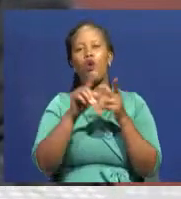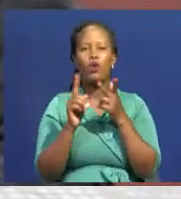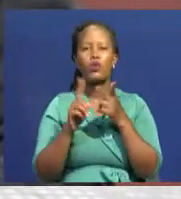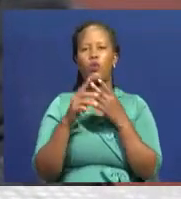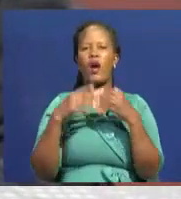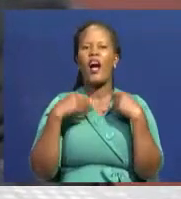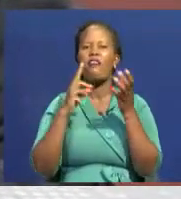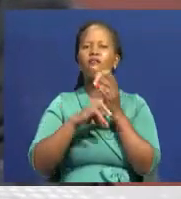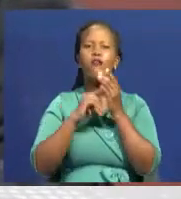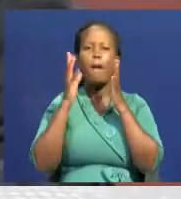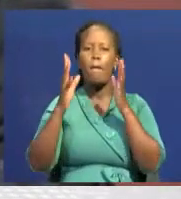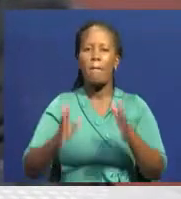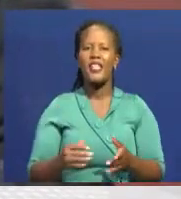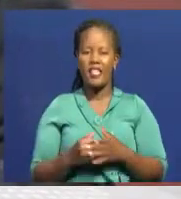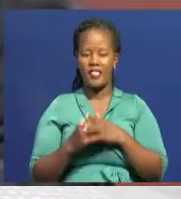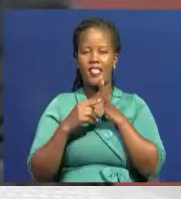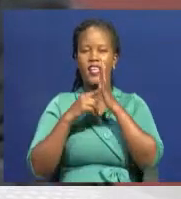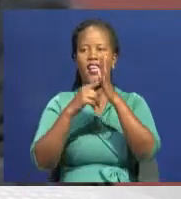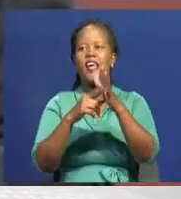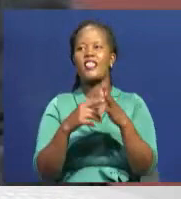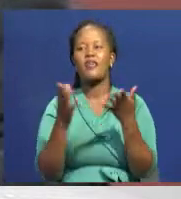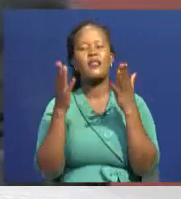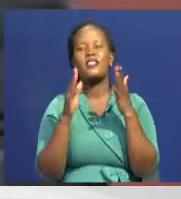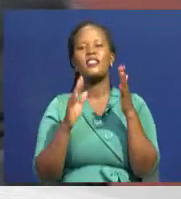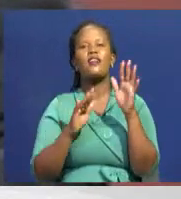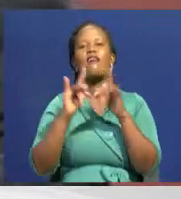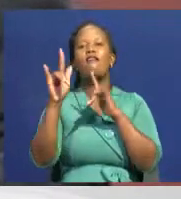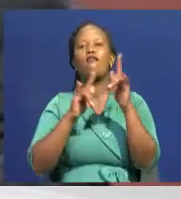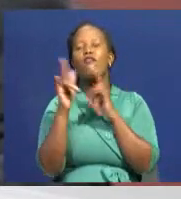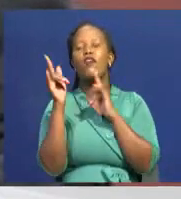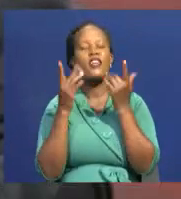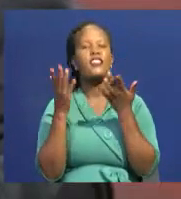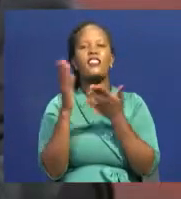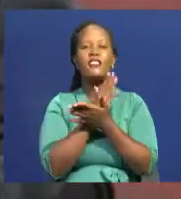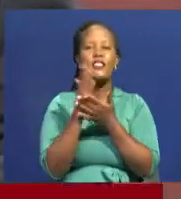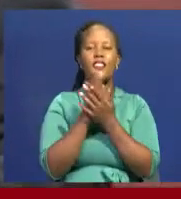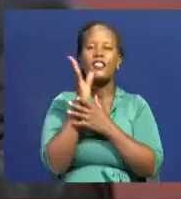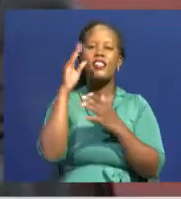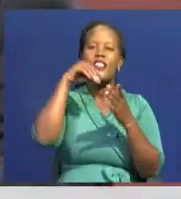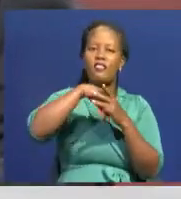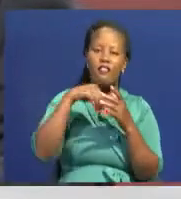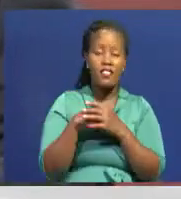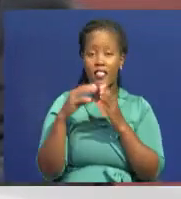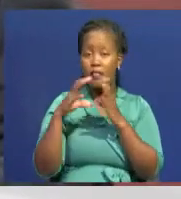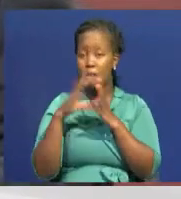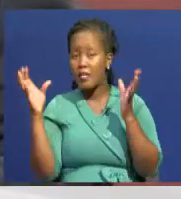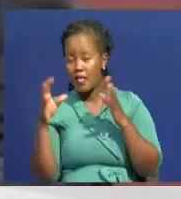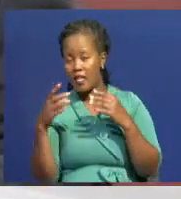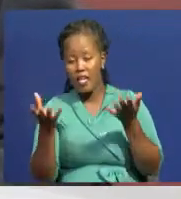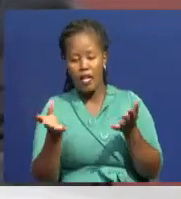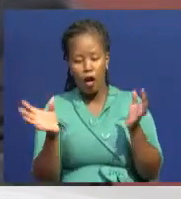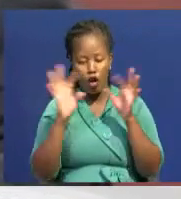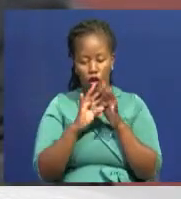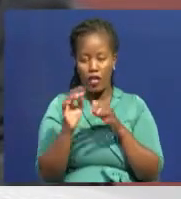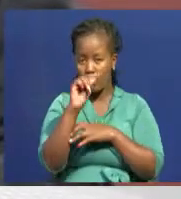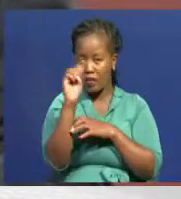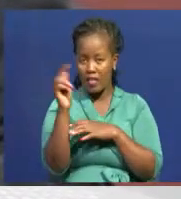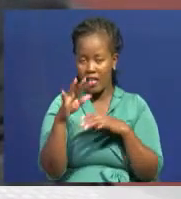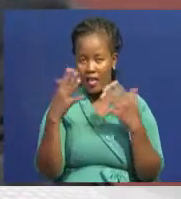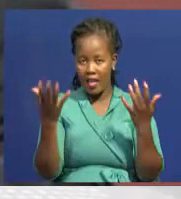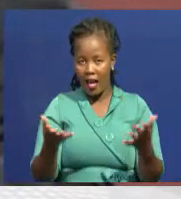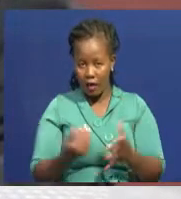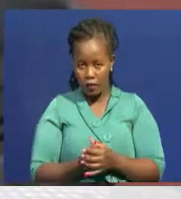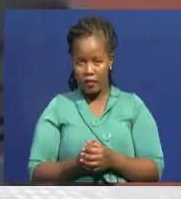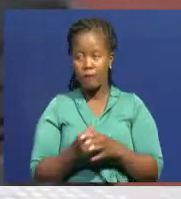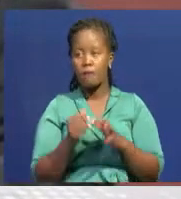have the diaspora market is quite big. How do you connect that investment to Kenyan now market? Then, as you rightly